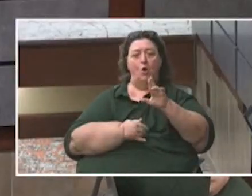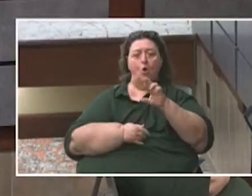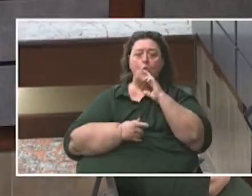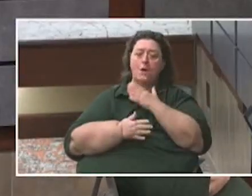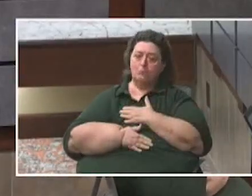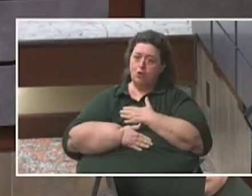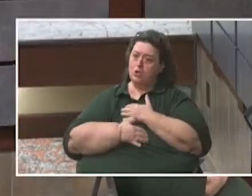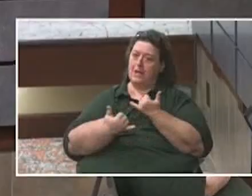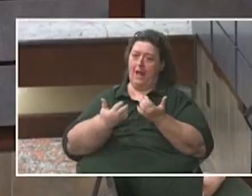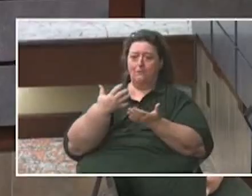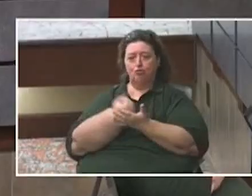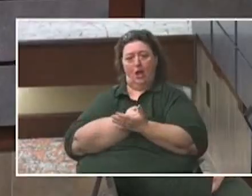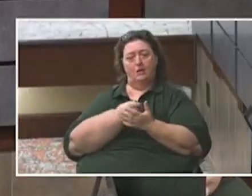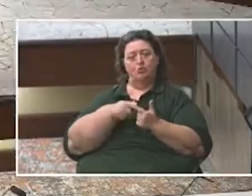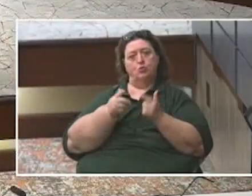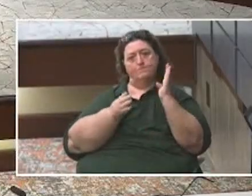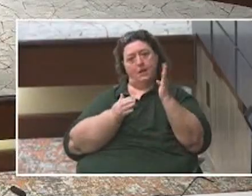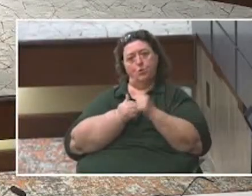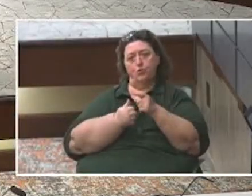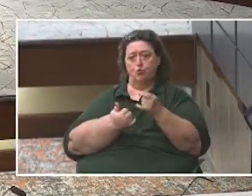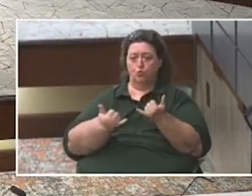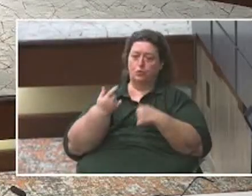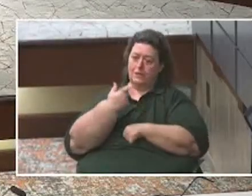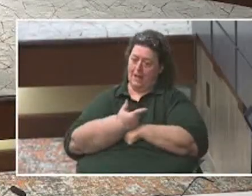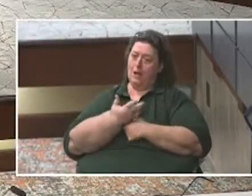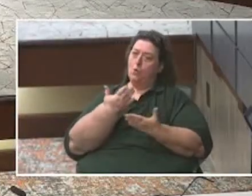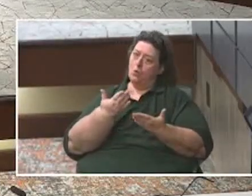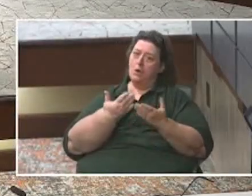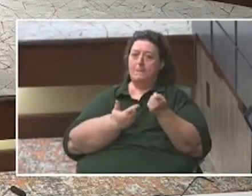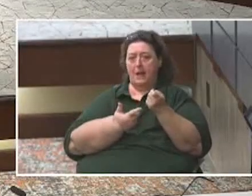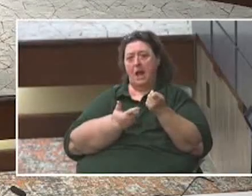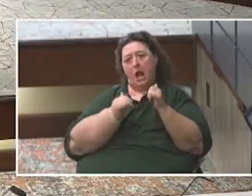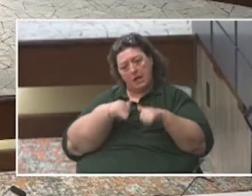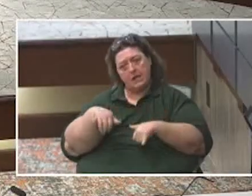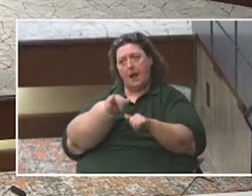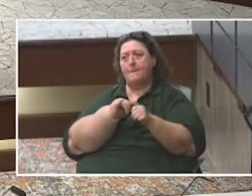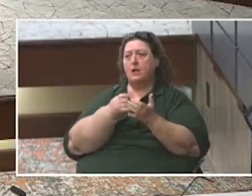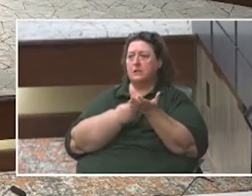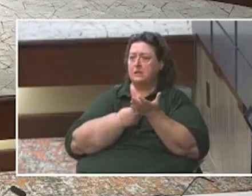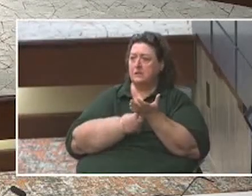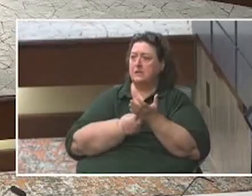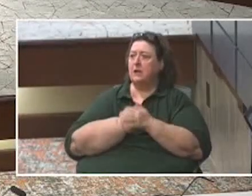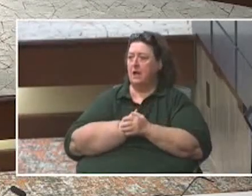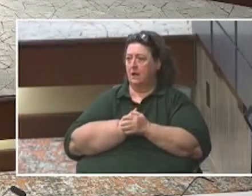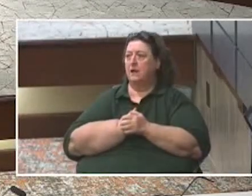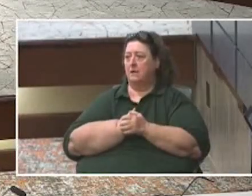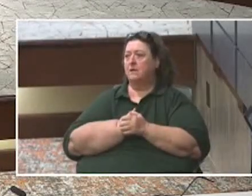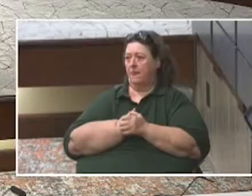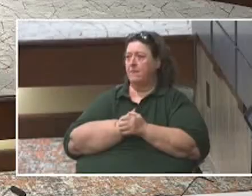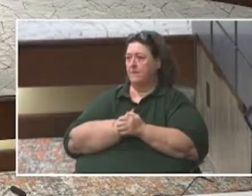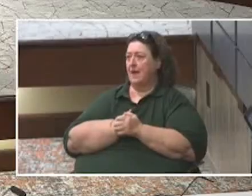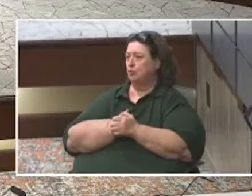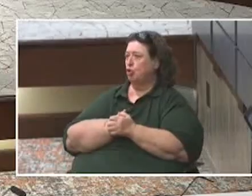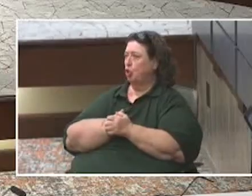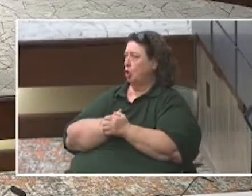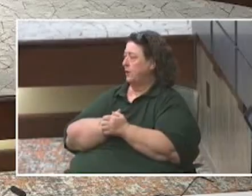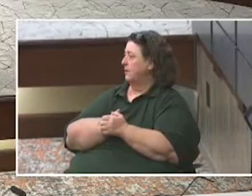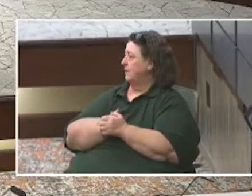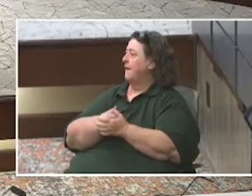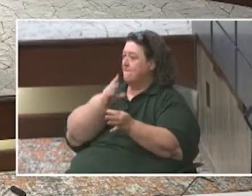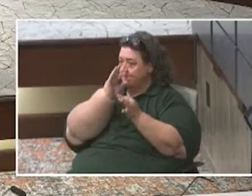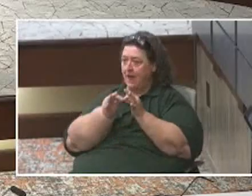today. And a little bit of a common theme. We talk about and highlighting things such as our Faith and